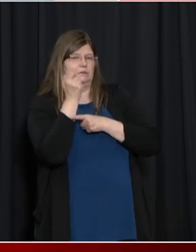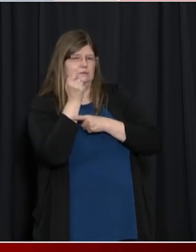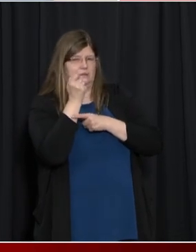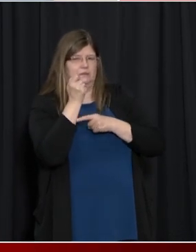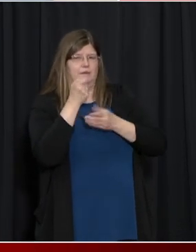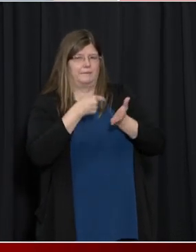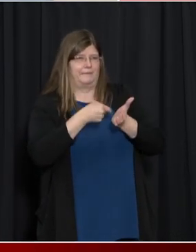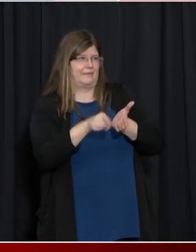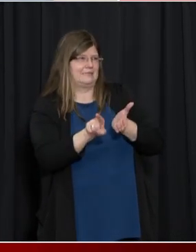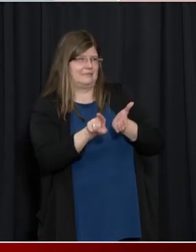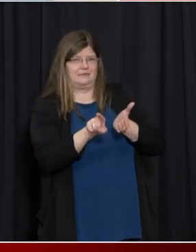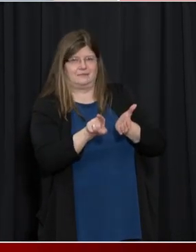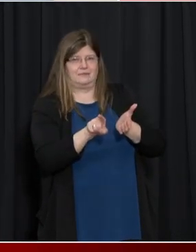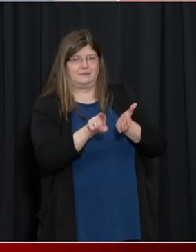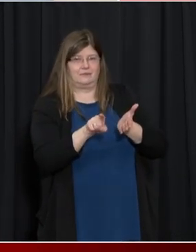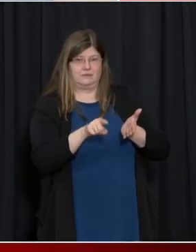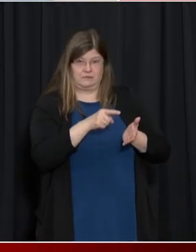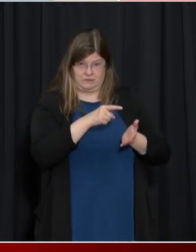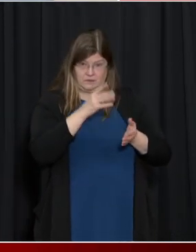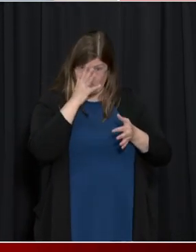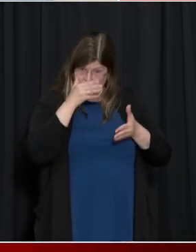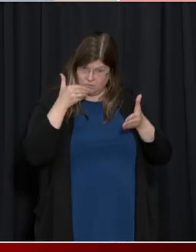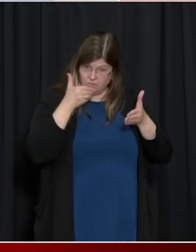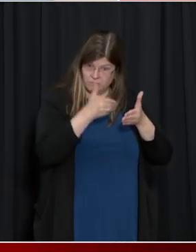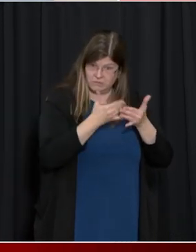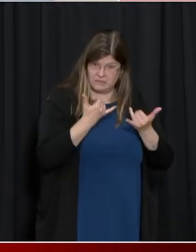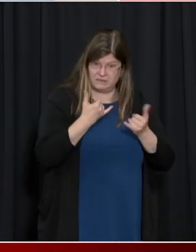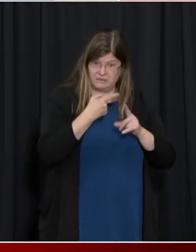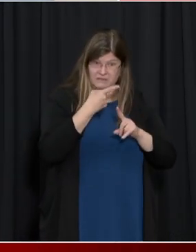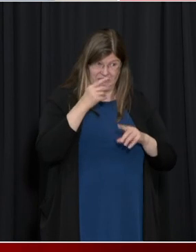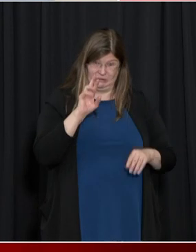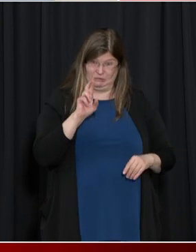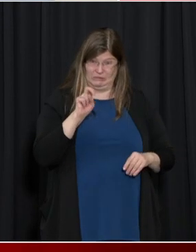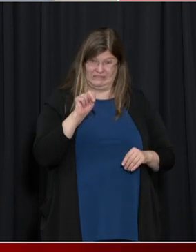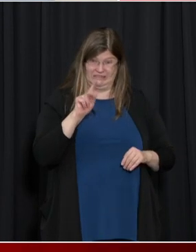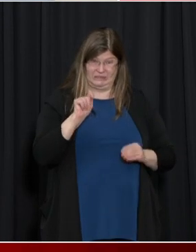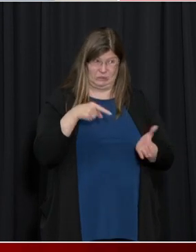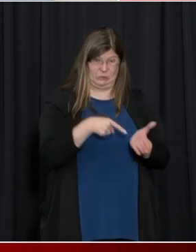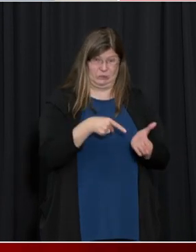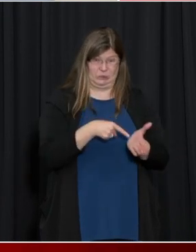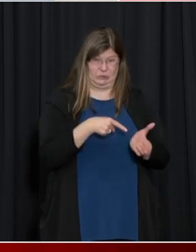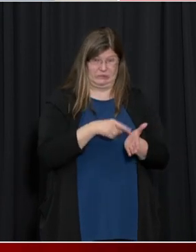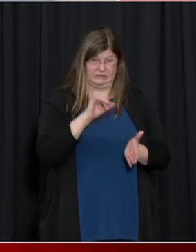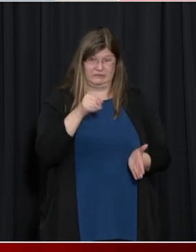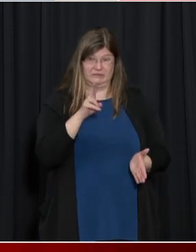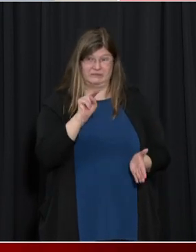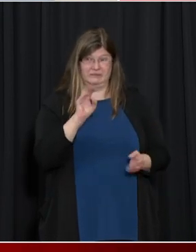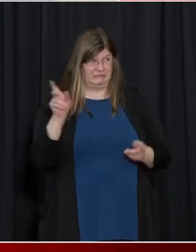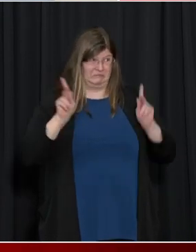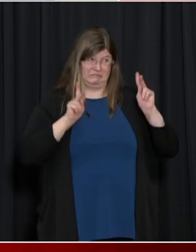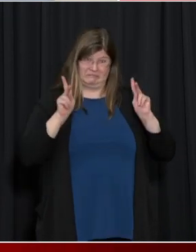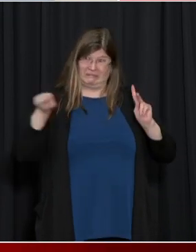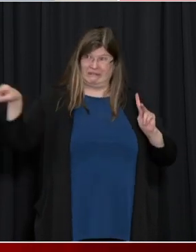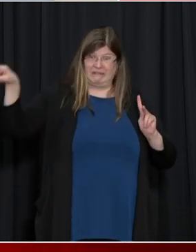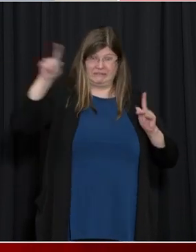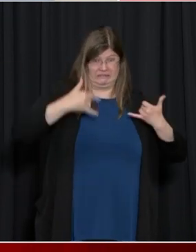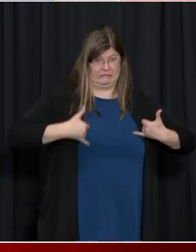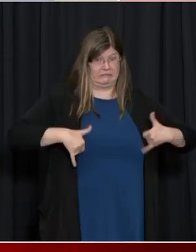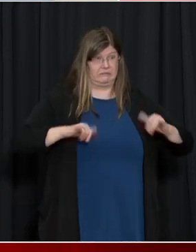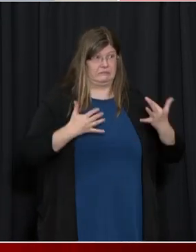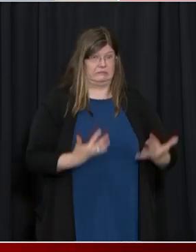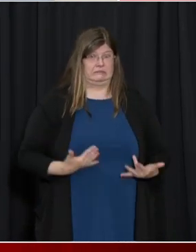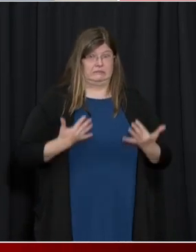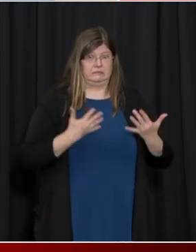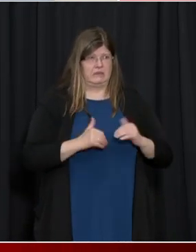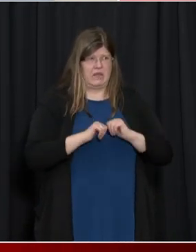from June rent. For those who are still waiting, what do you have to say in terms of recommendations for expediting the process if